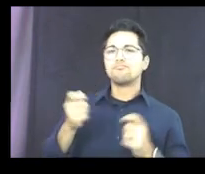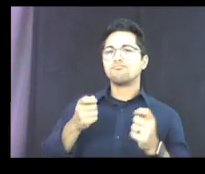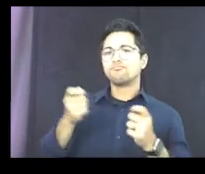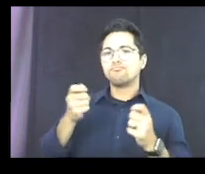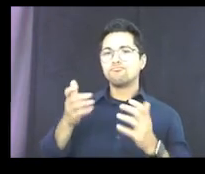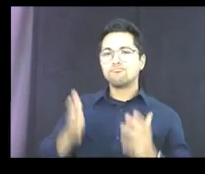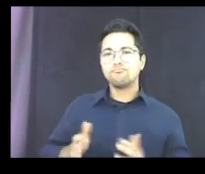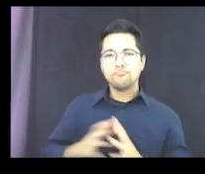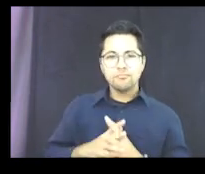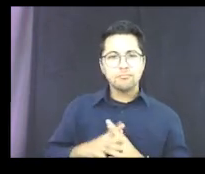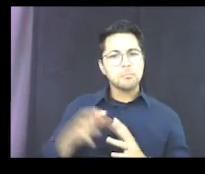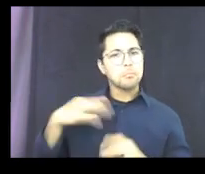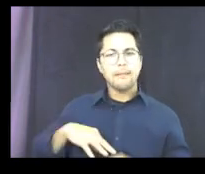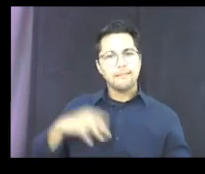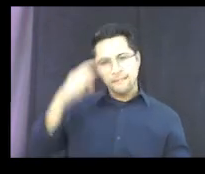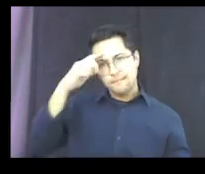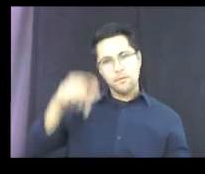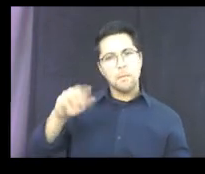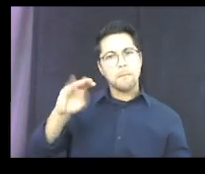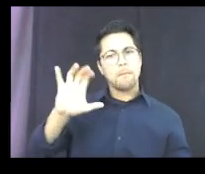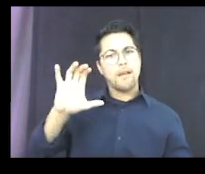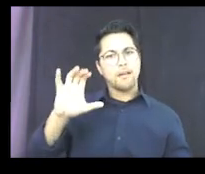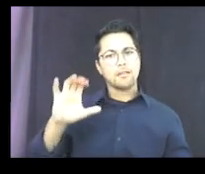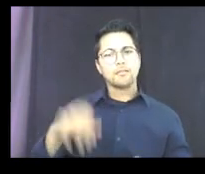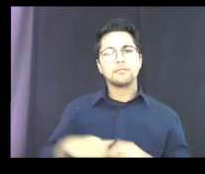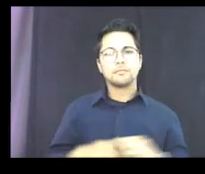moderator of Mac?